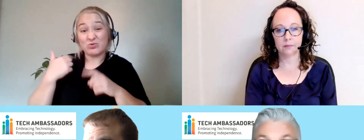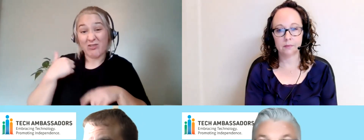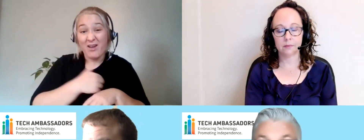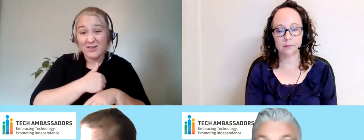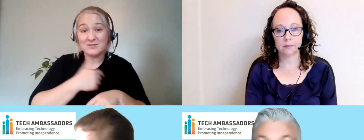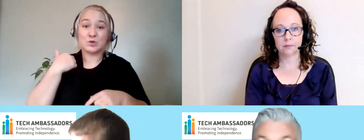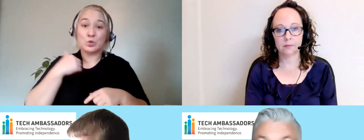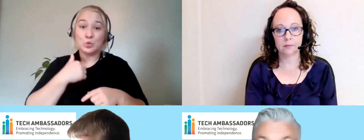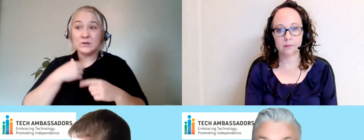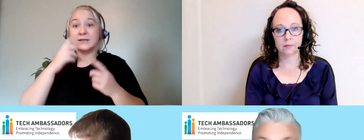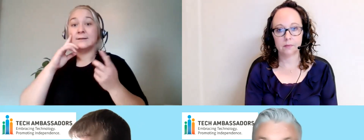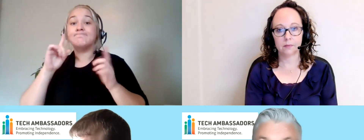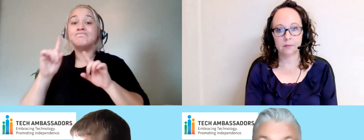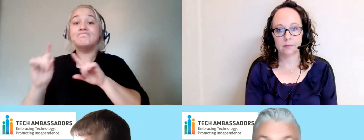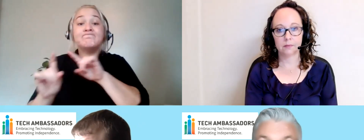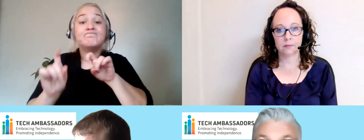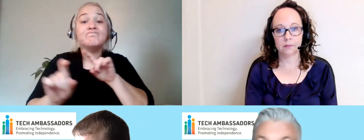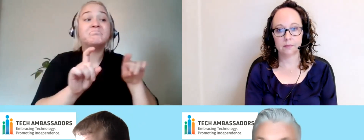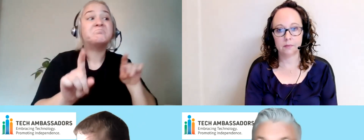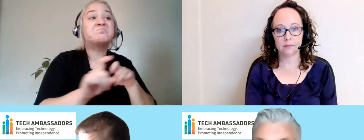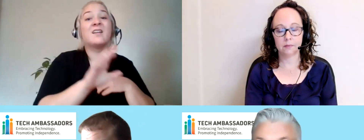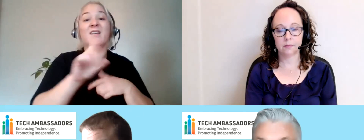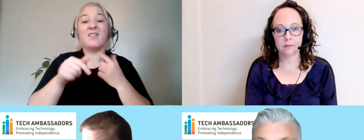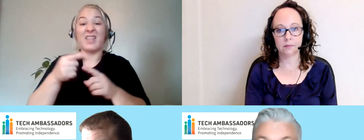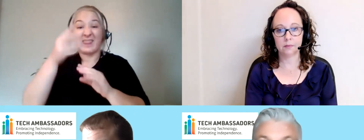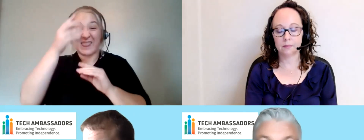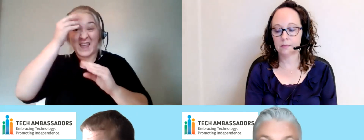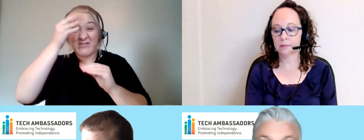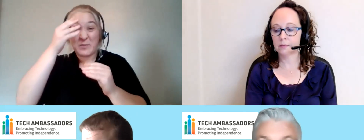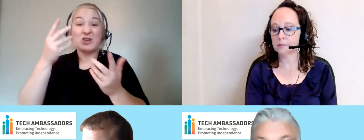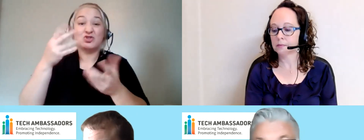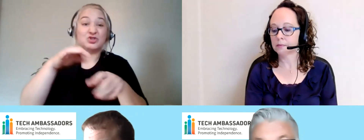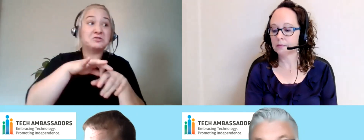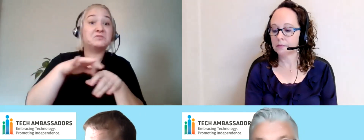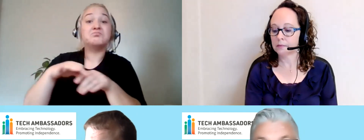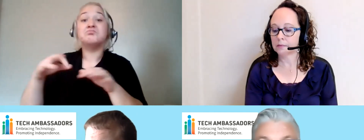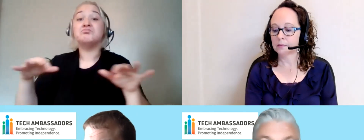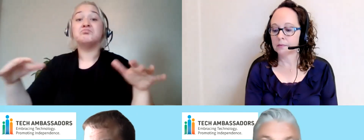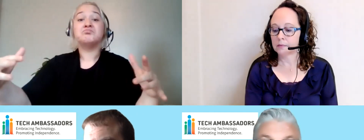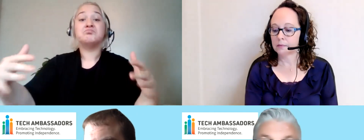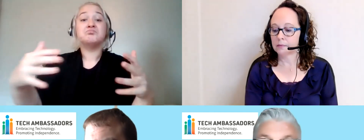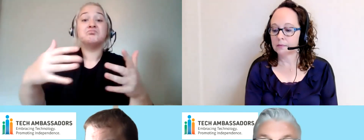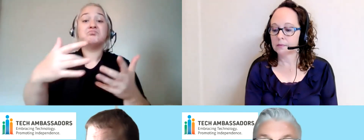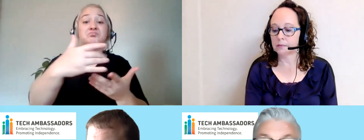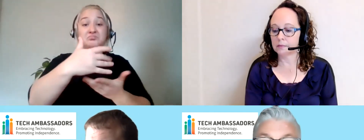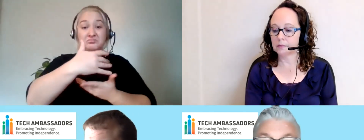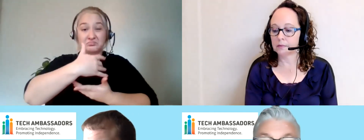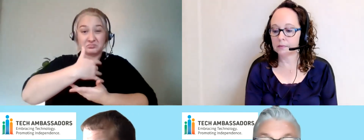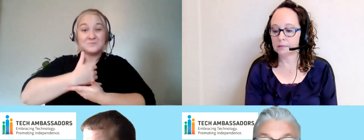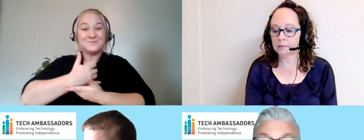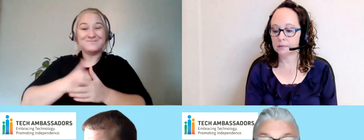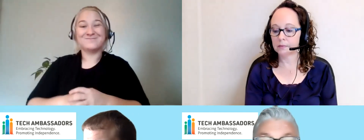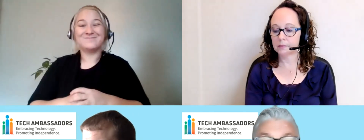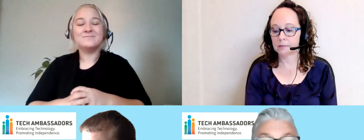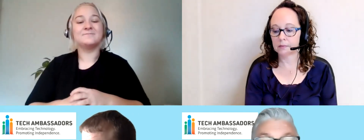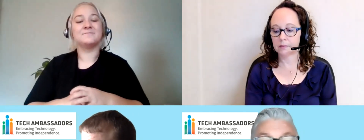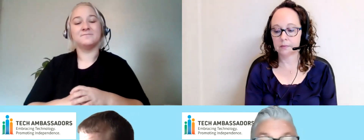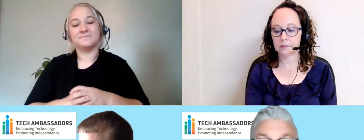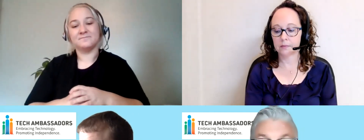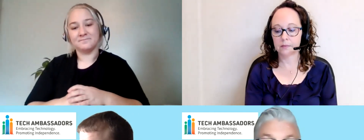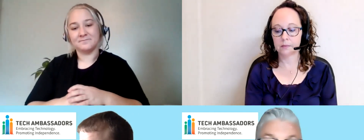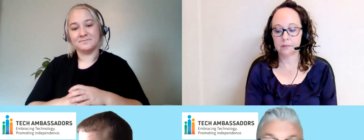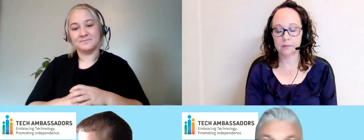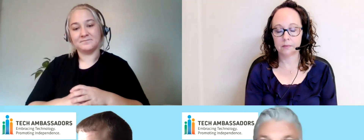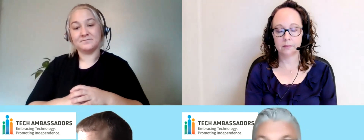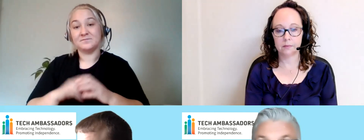information that we get on folks' polls from all of these events to sort of combine them together. So real quickly, again, just